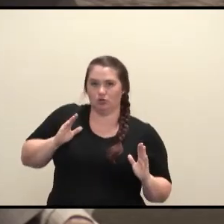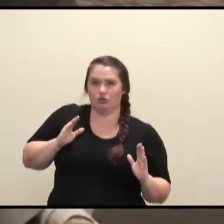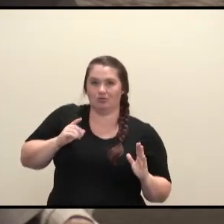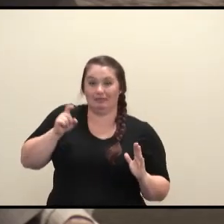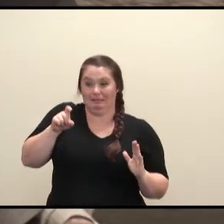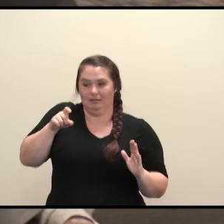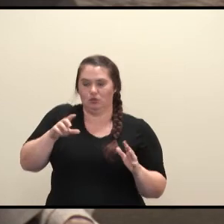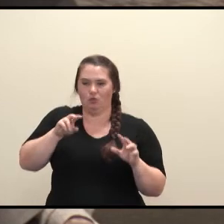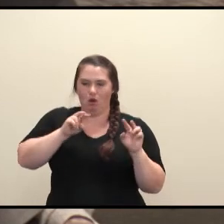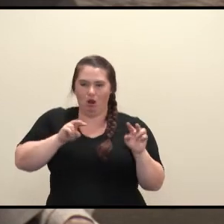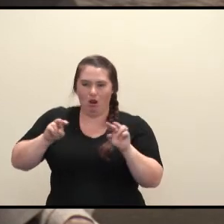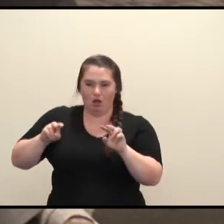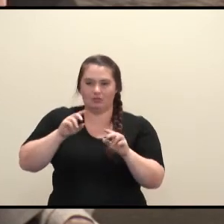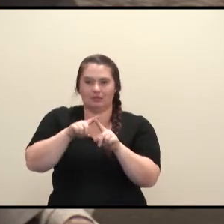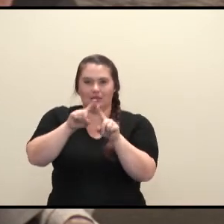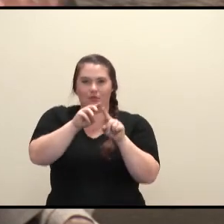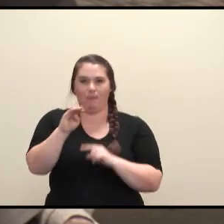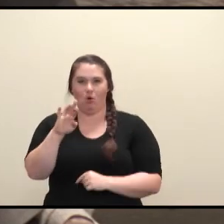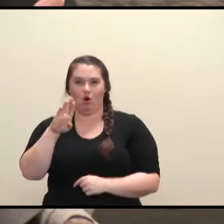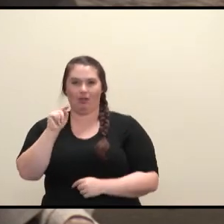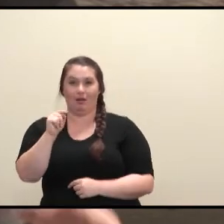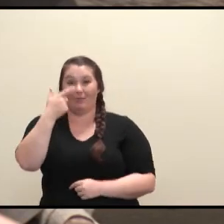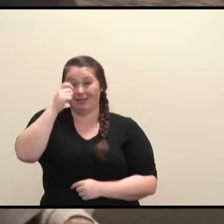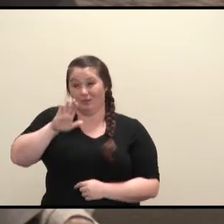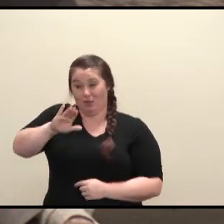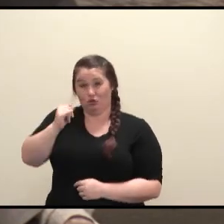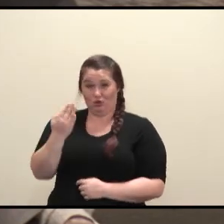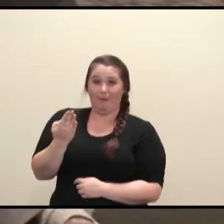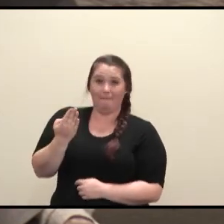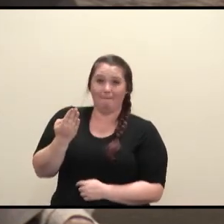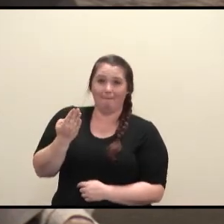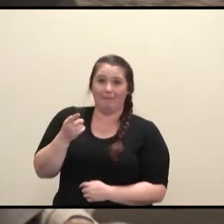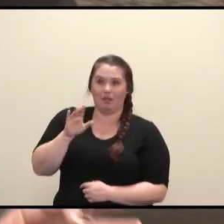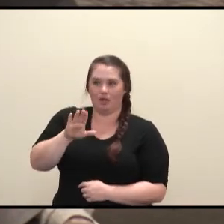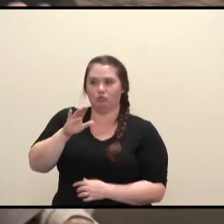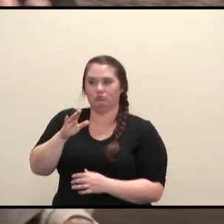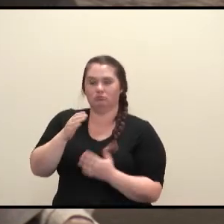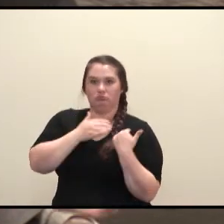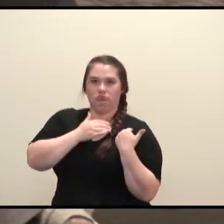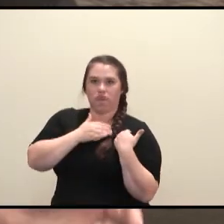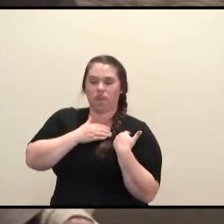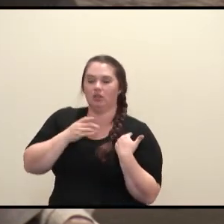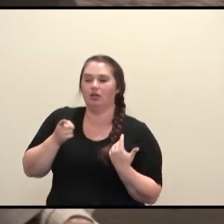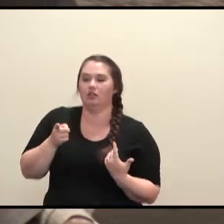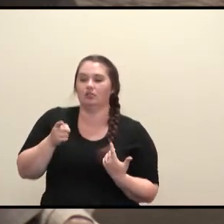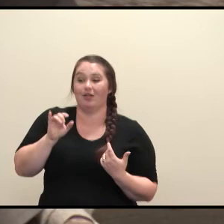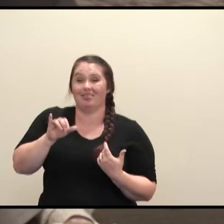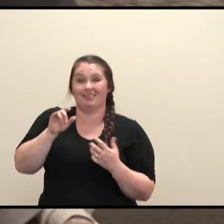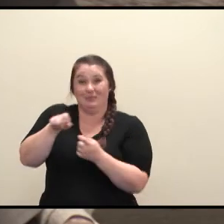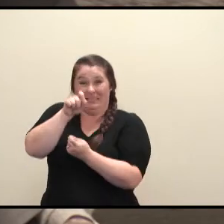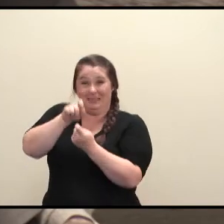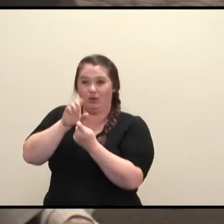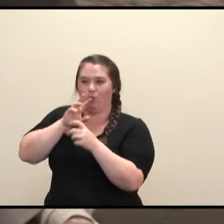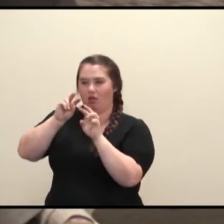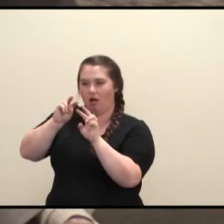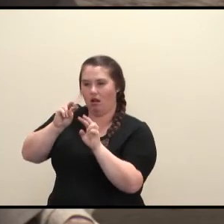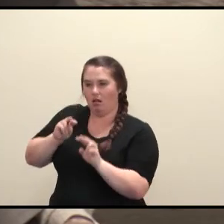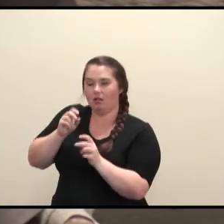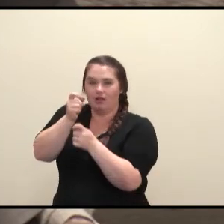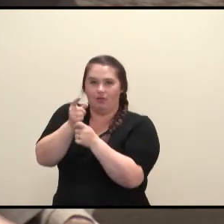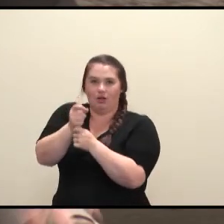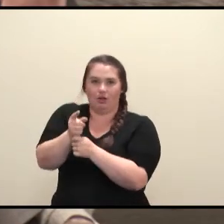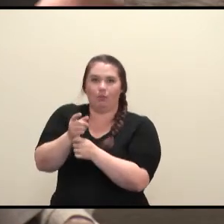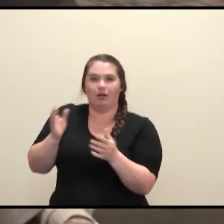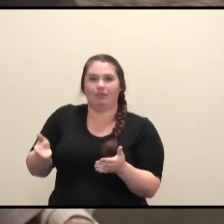be leading the market because of the job that they do. And so that is something that we specifically look at every year and we give recommendations